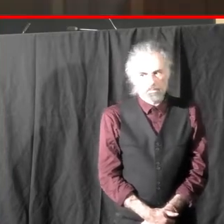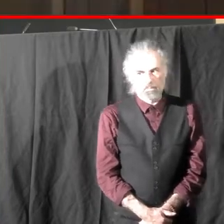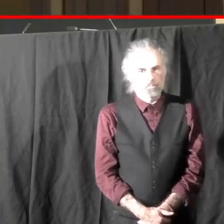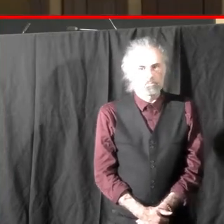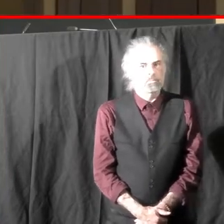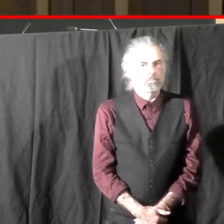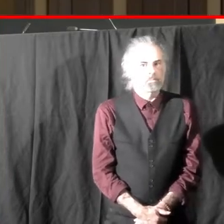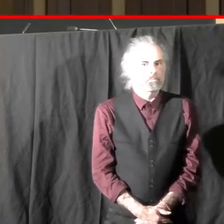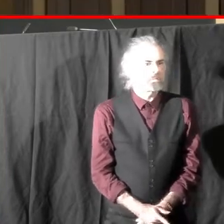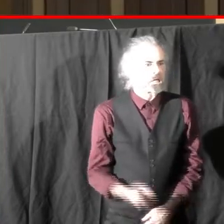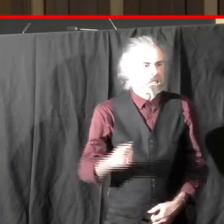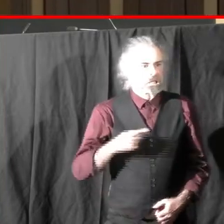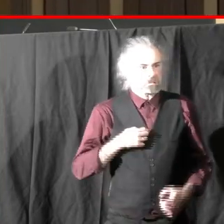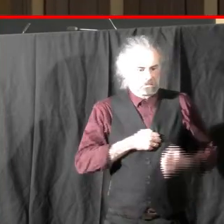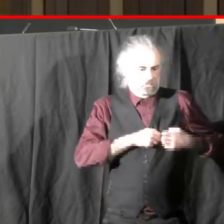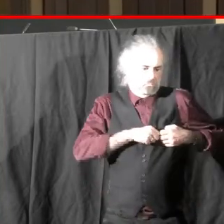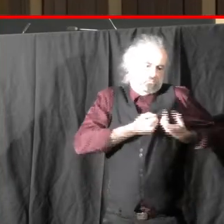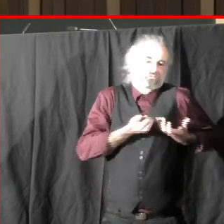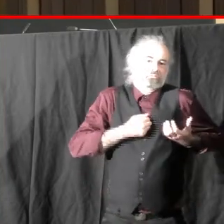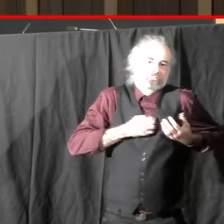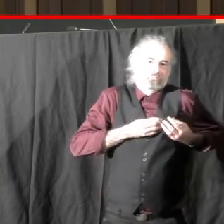It would tear my heart out.